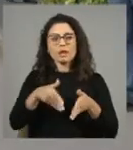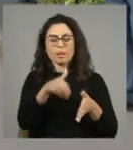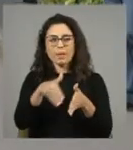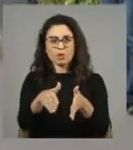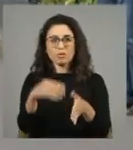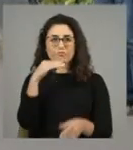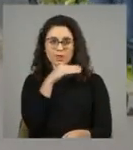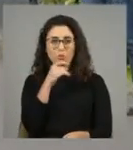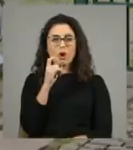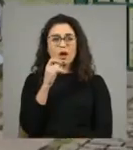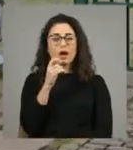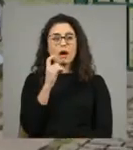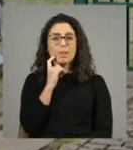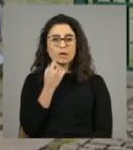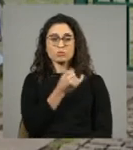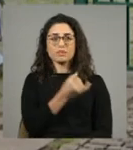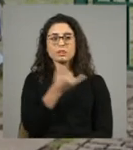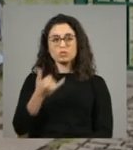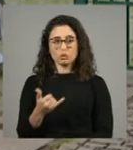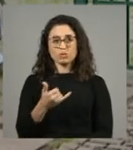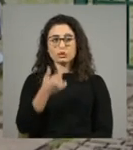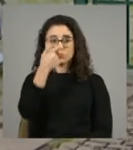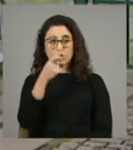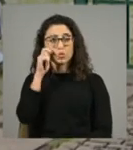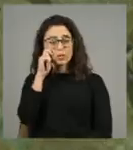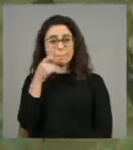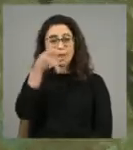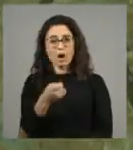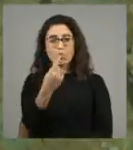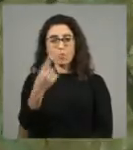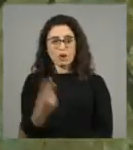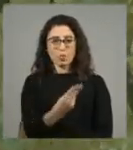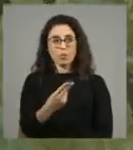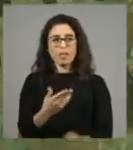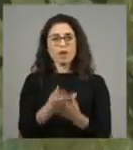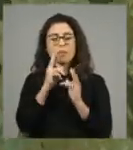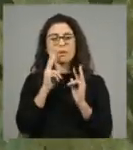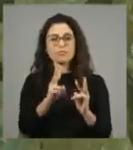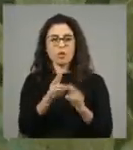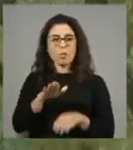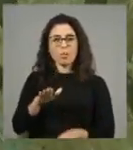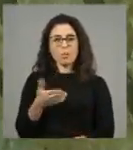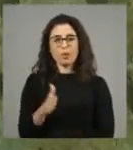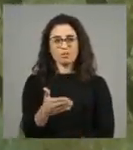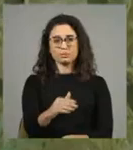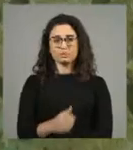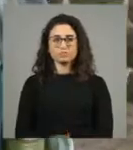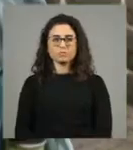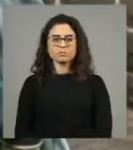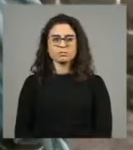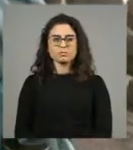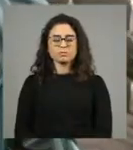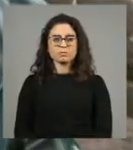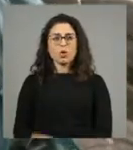de 2022, que os turistas já pagam 1 euro para ver as trutas. Not the problem if they use it